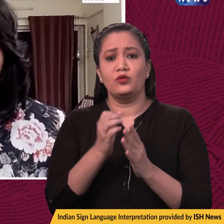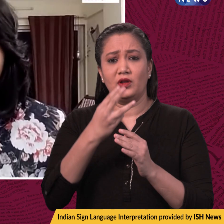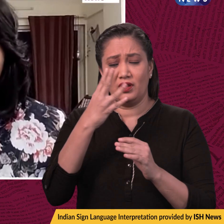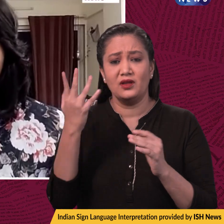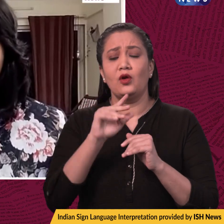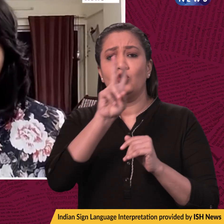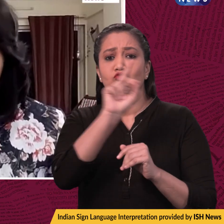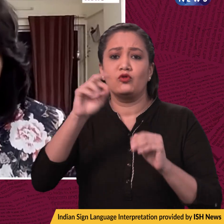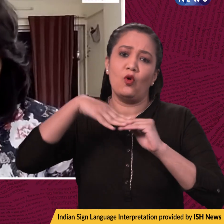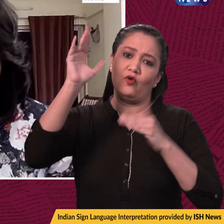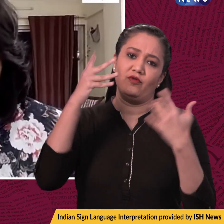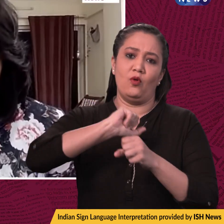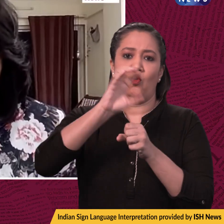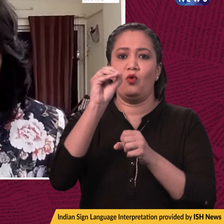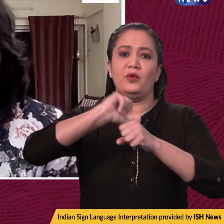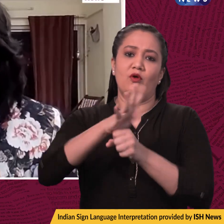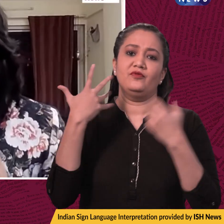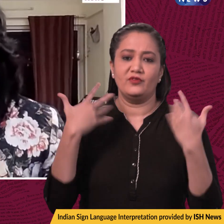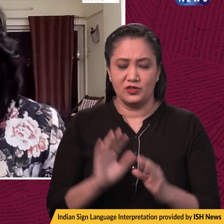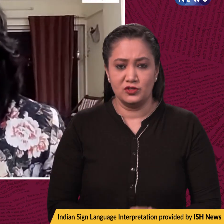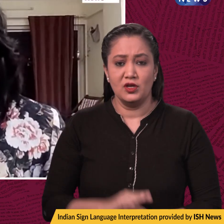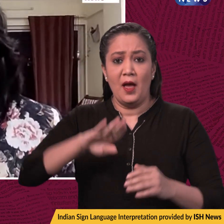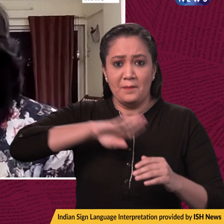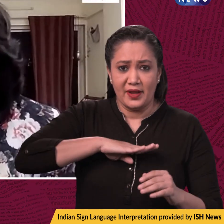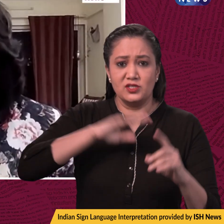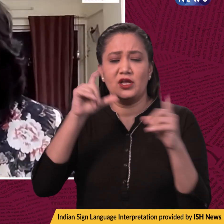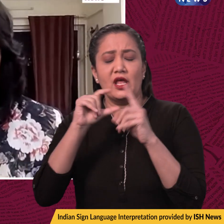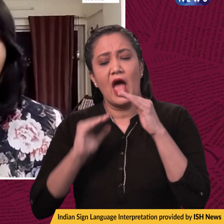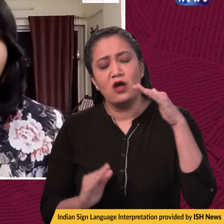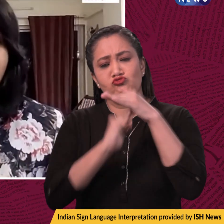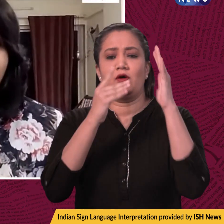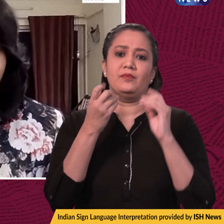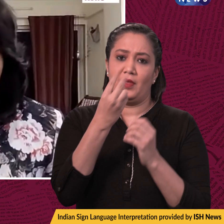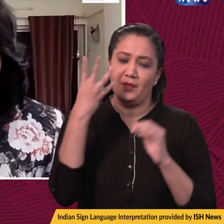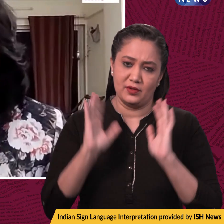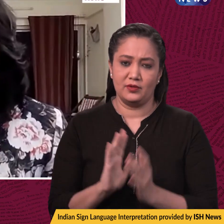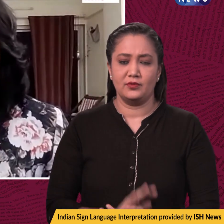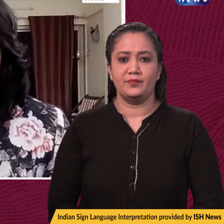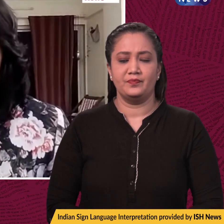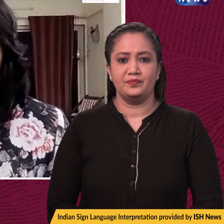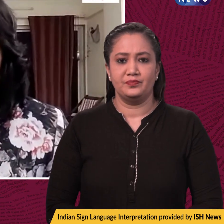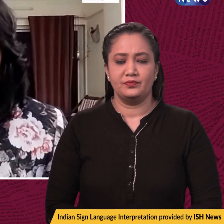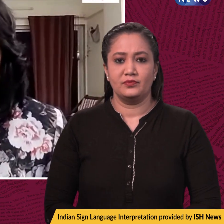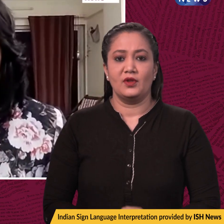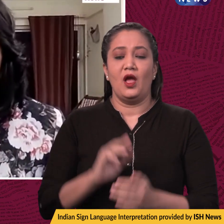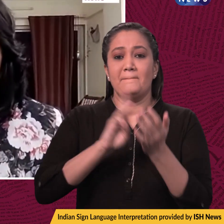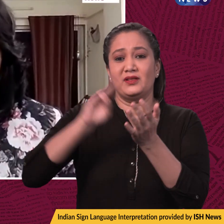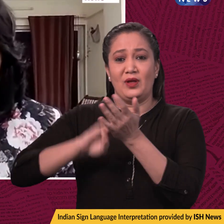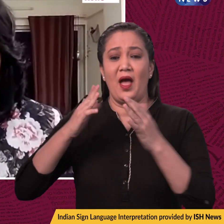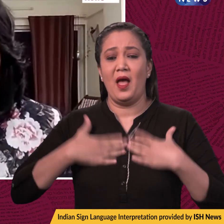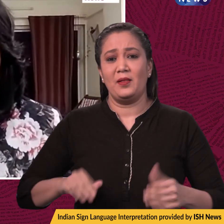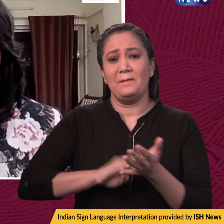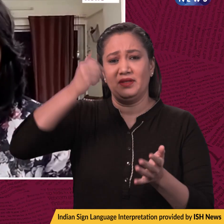now crossed 200 cases of Omicron, with Maharashtra and Delhi reporting the highest number of cases. Union Health Minister